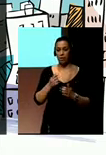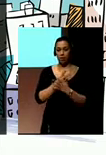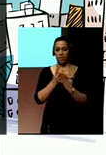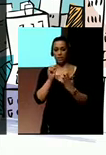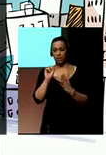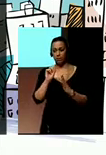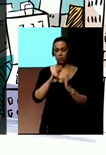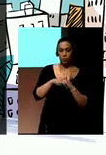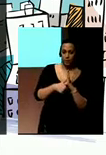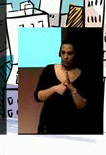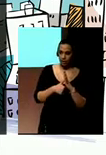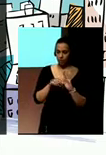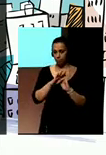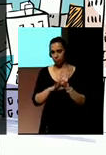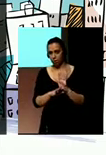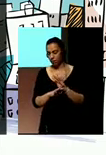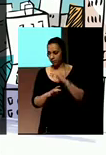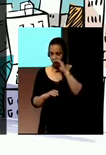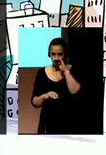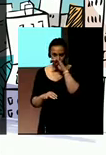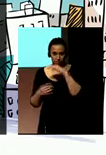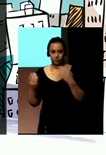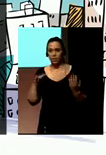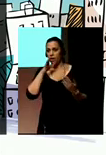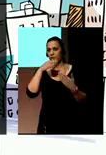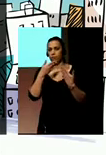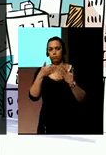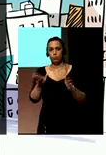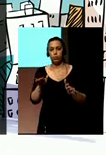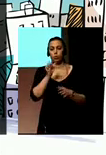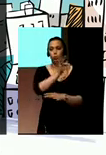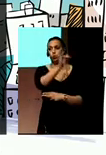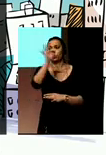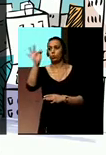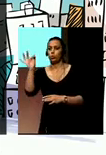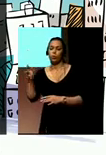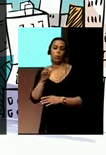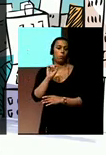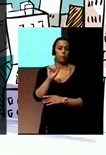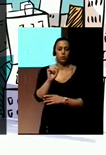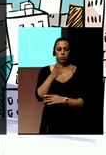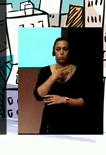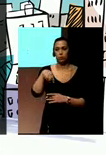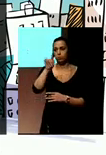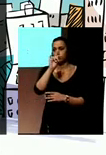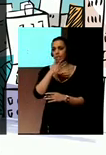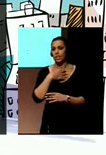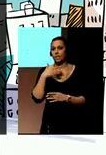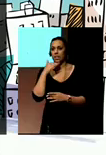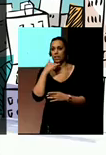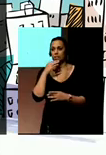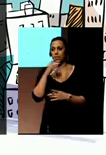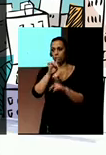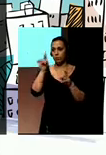Because sadly we have started 17 minutes in delayed. We have just a few